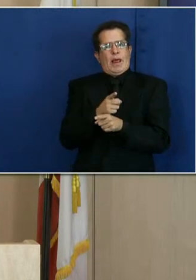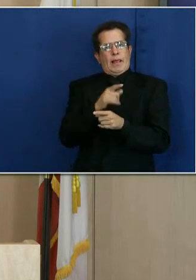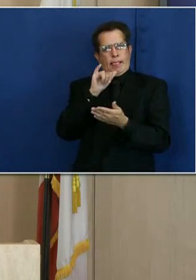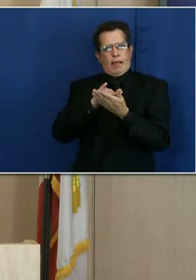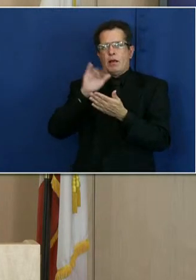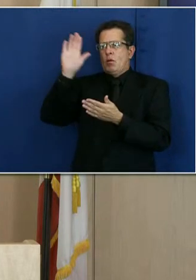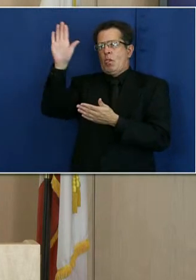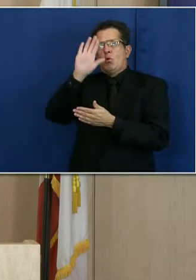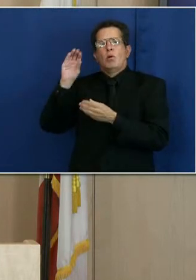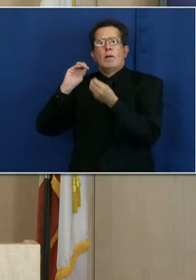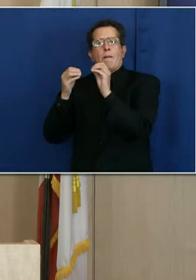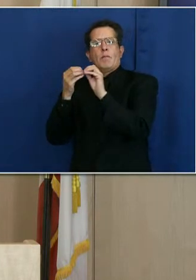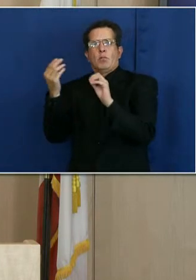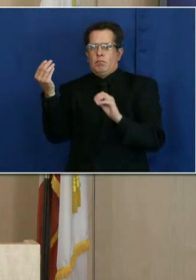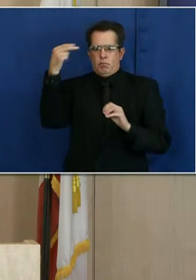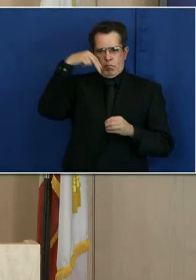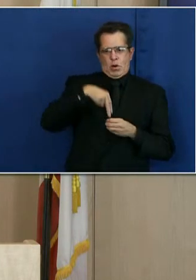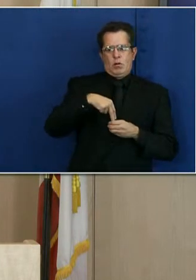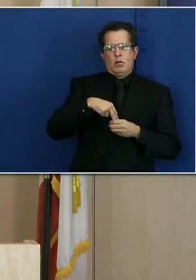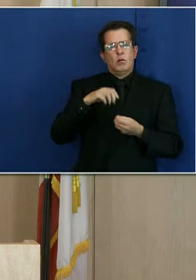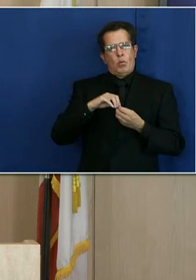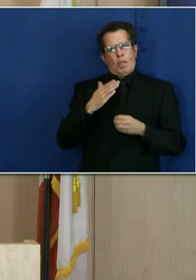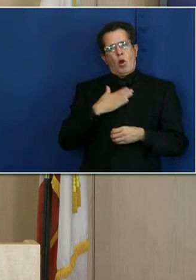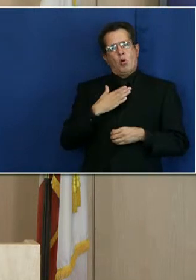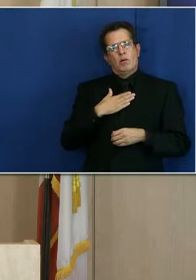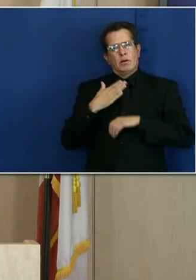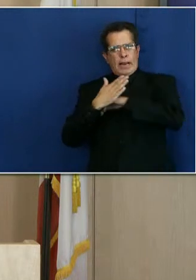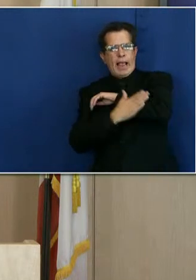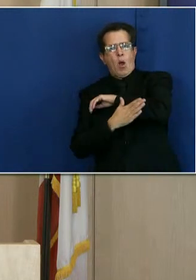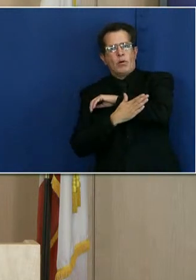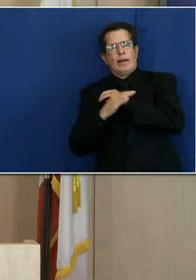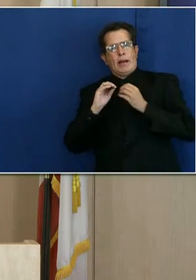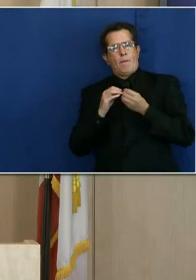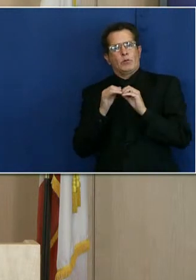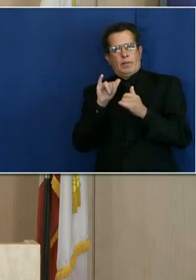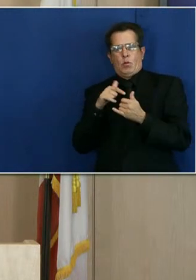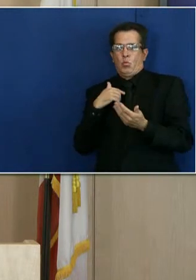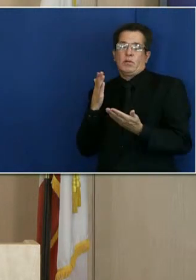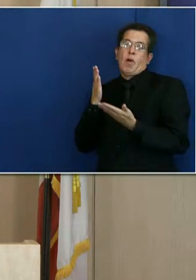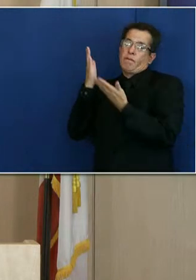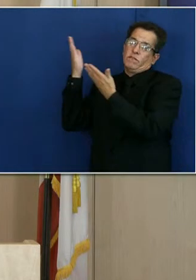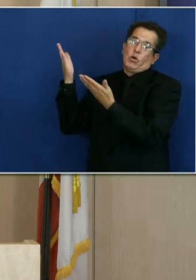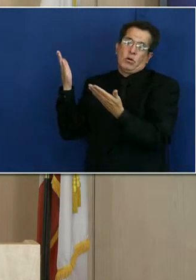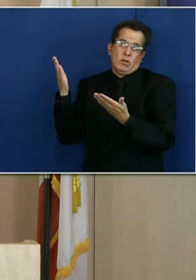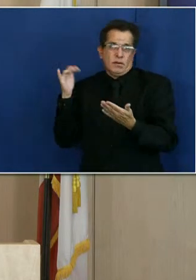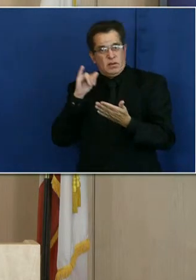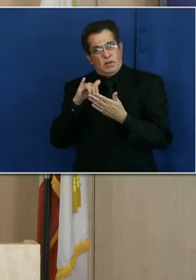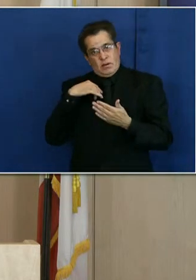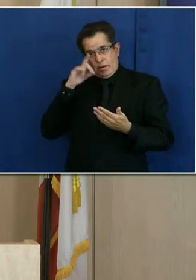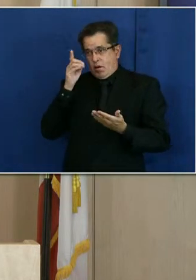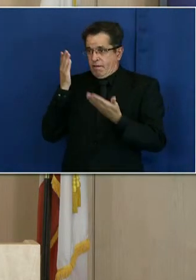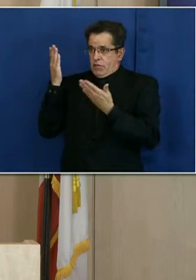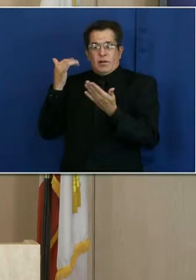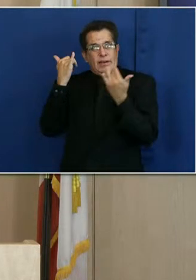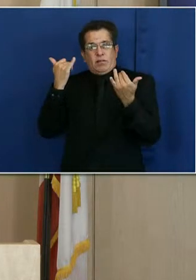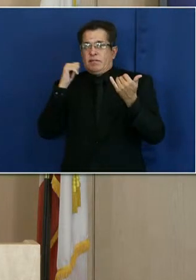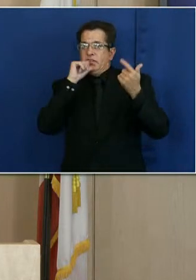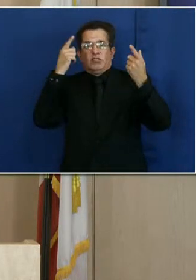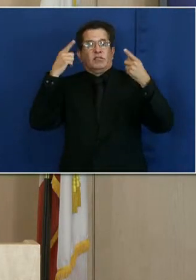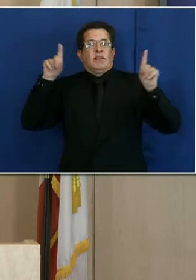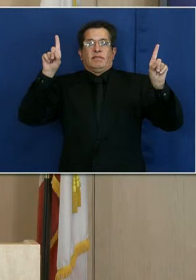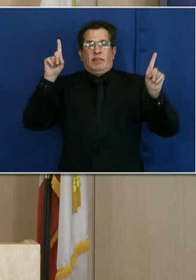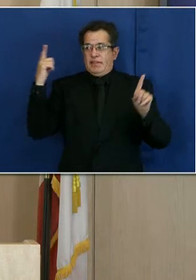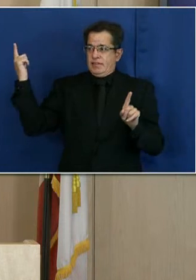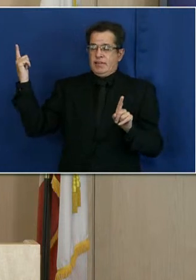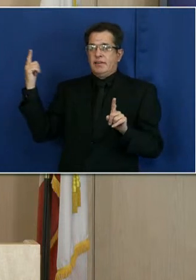included with the balance of the cases that we're seeing in this region. So we have not been successful at this point.